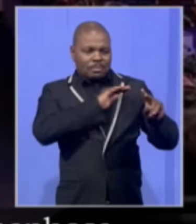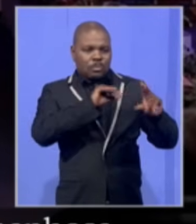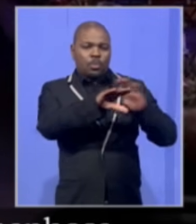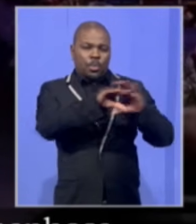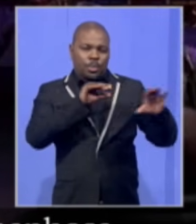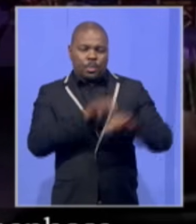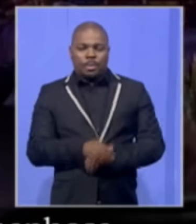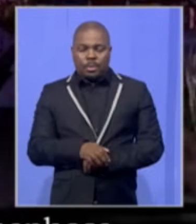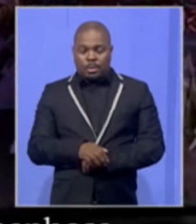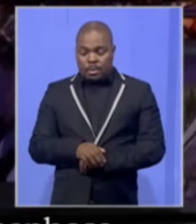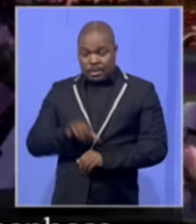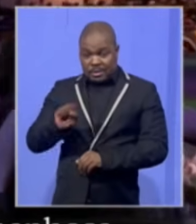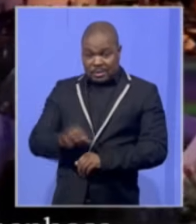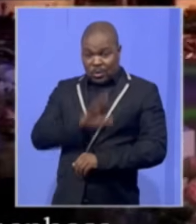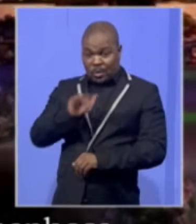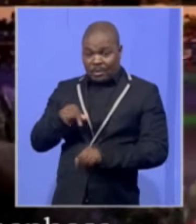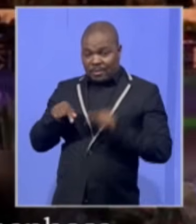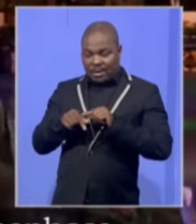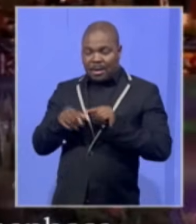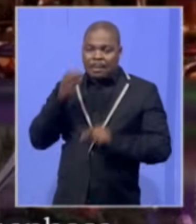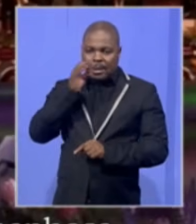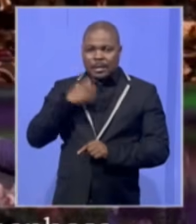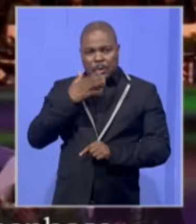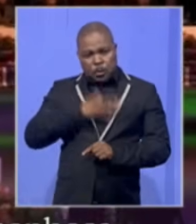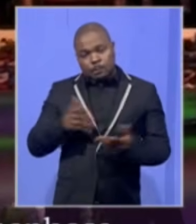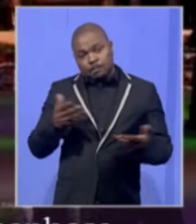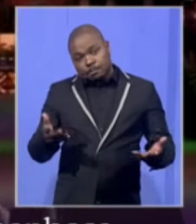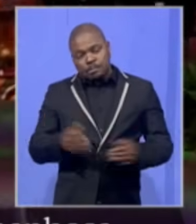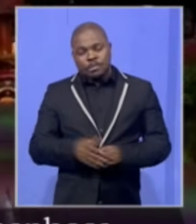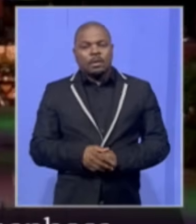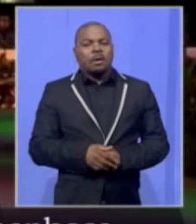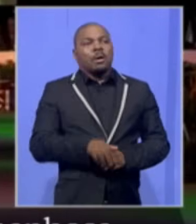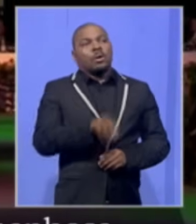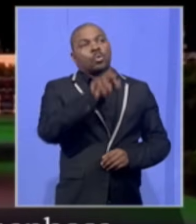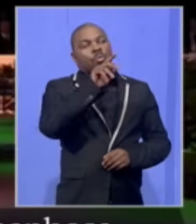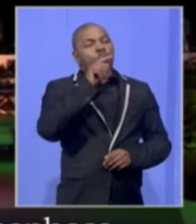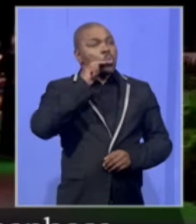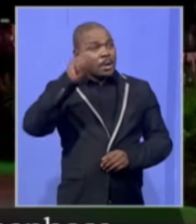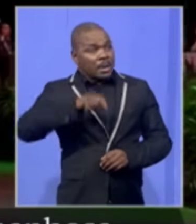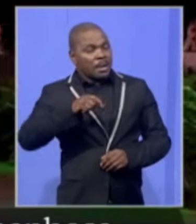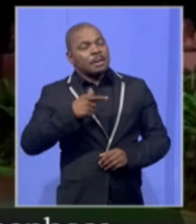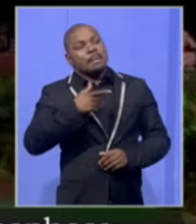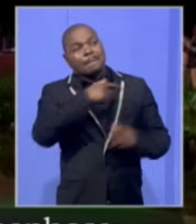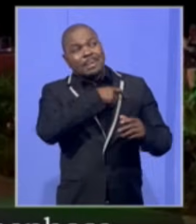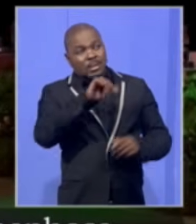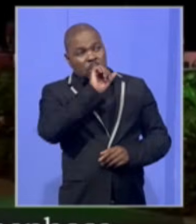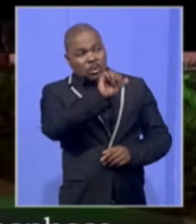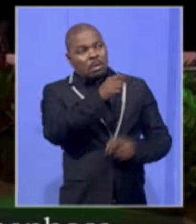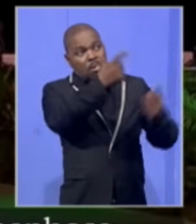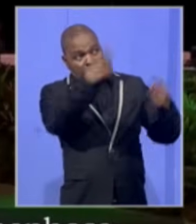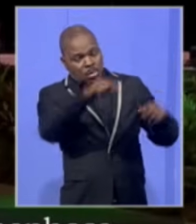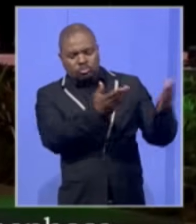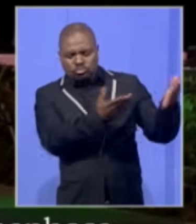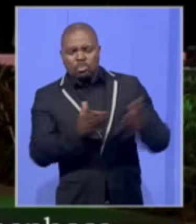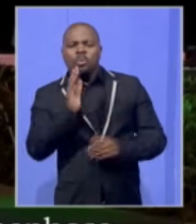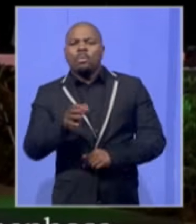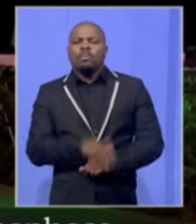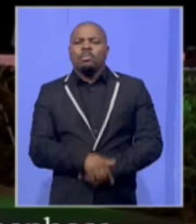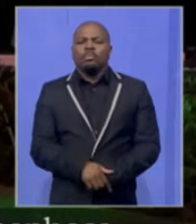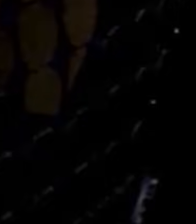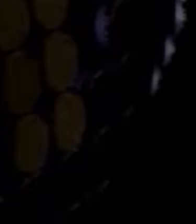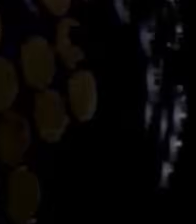ka gore ikemiseditse go amogela ka tsopedi mo presidente wa Ukraine Volodymyr Zelensky.